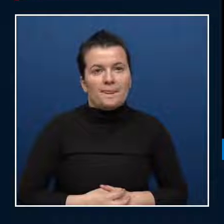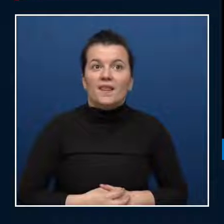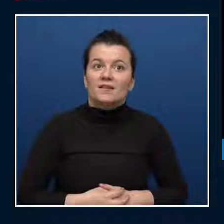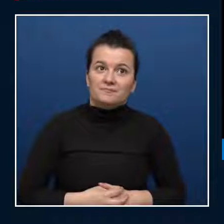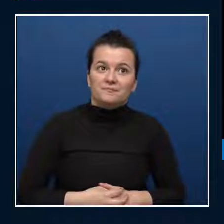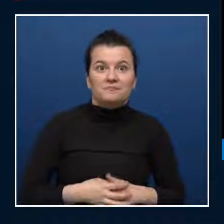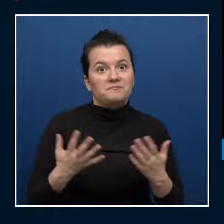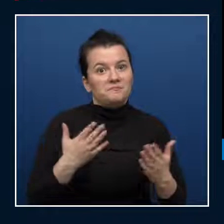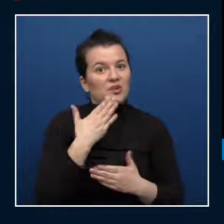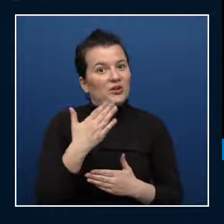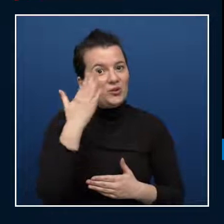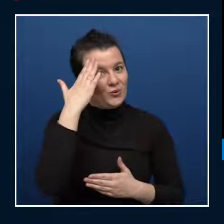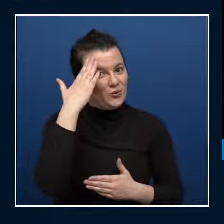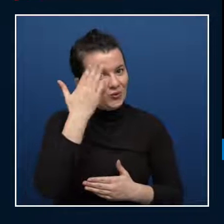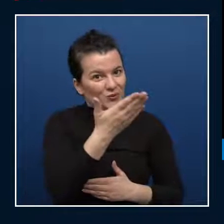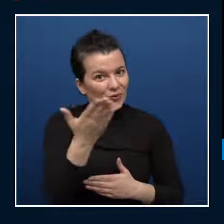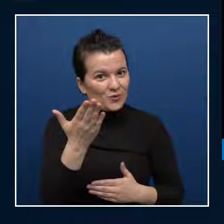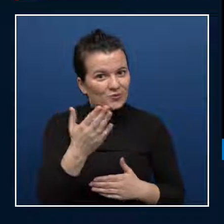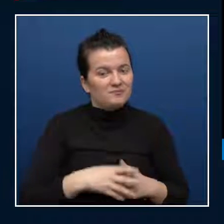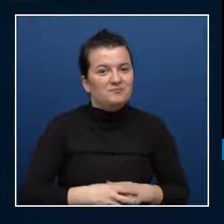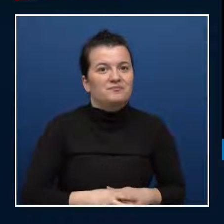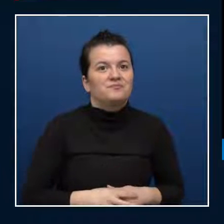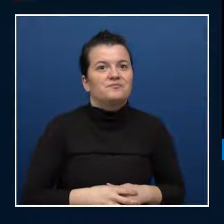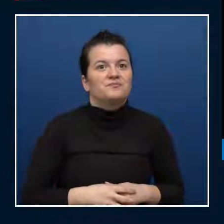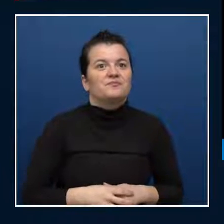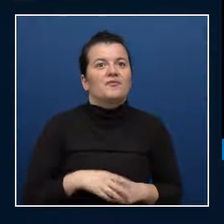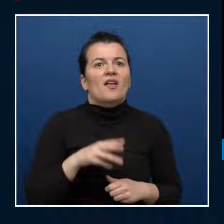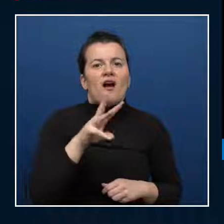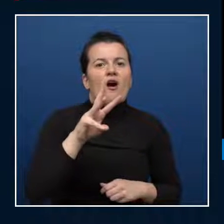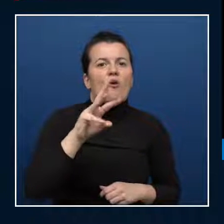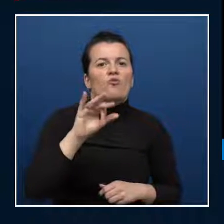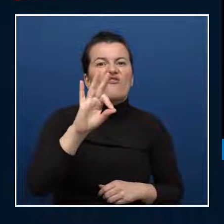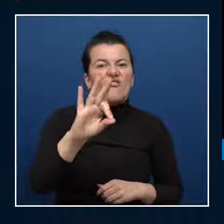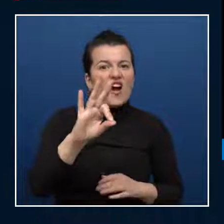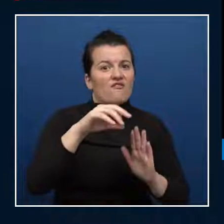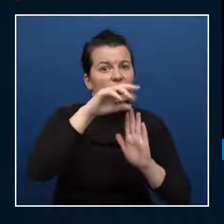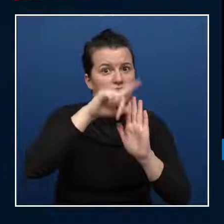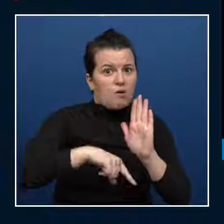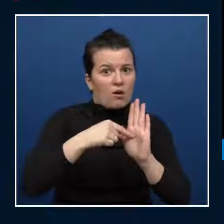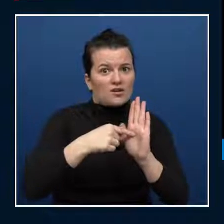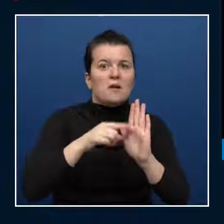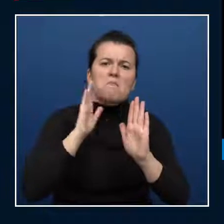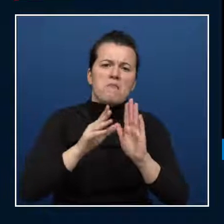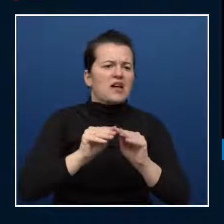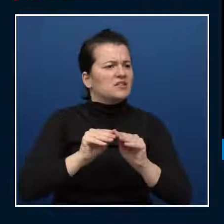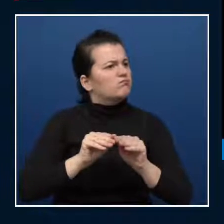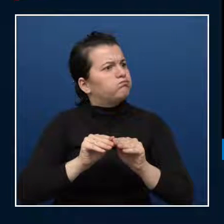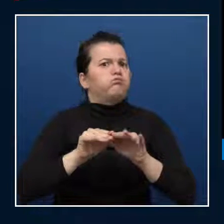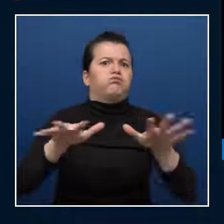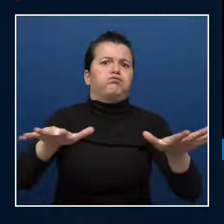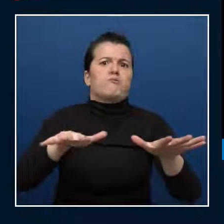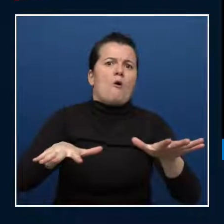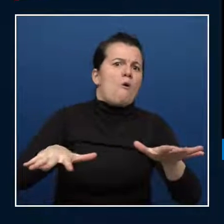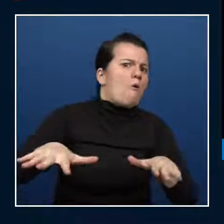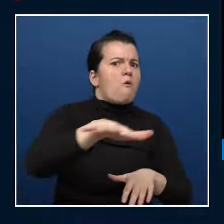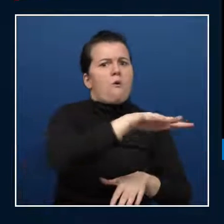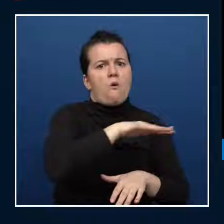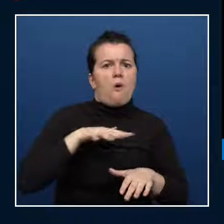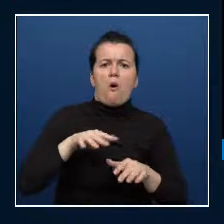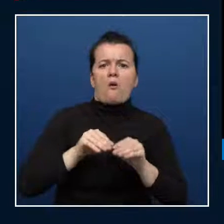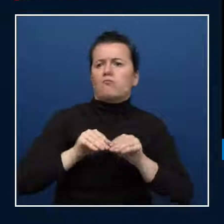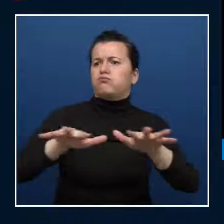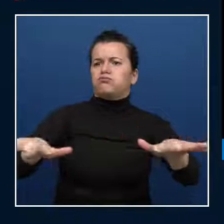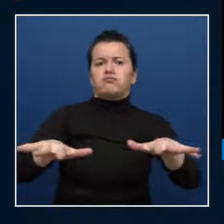about. Now, the WAF policy doesn't have to be applied globally or at the whole of your application gateway. It can actually